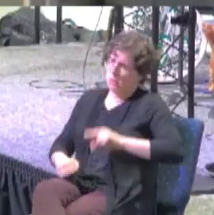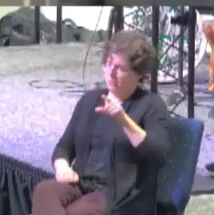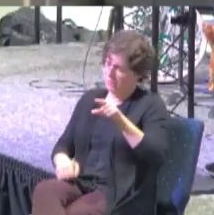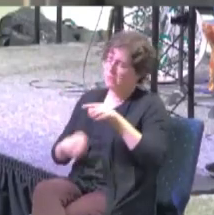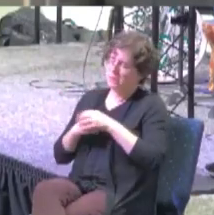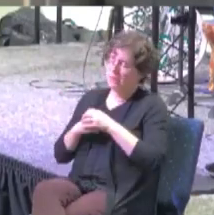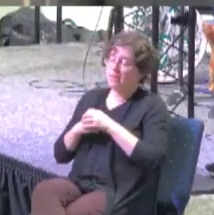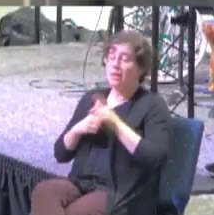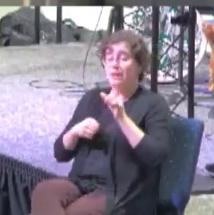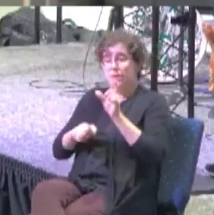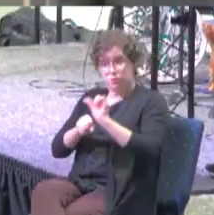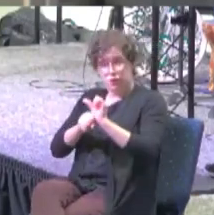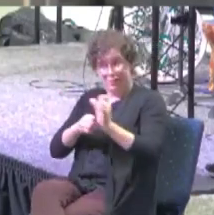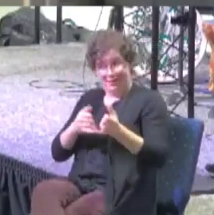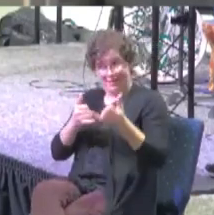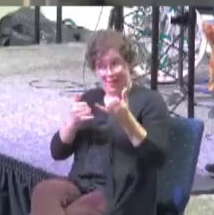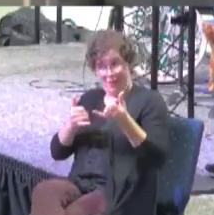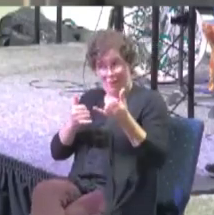He is working